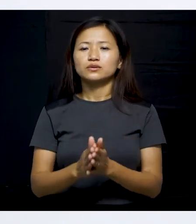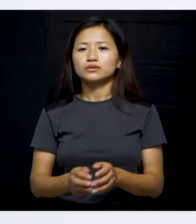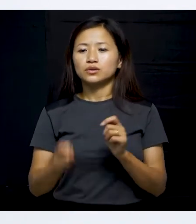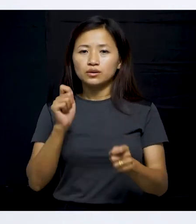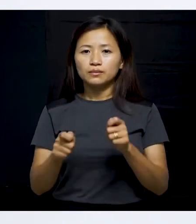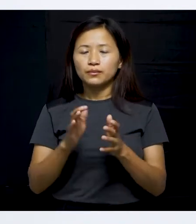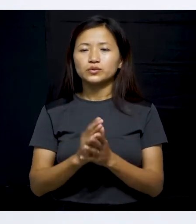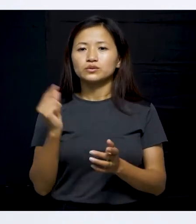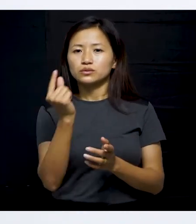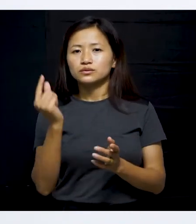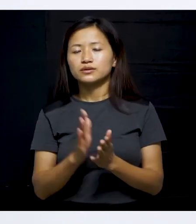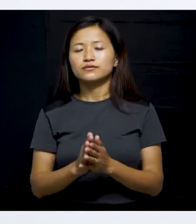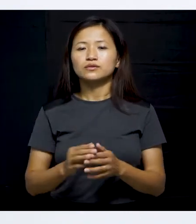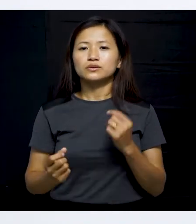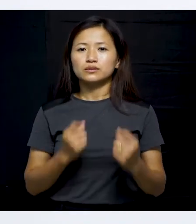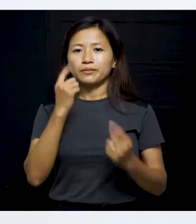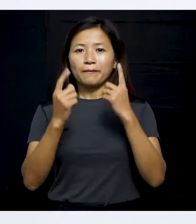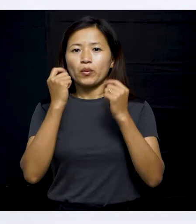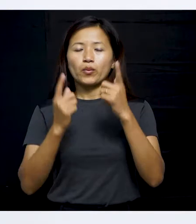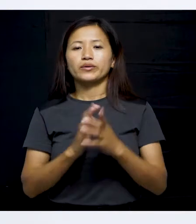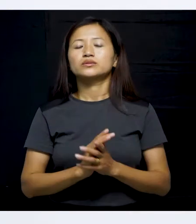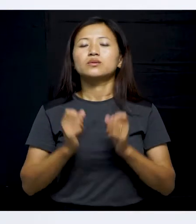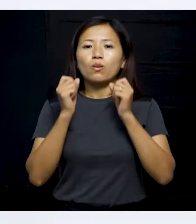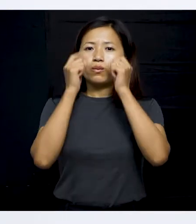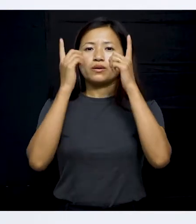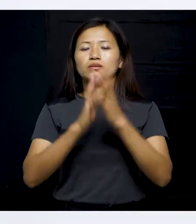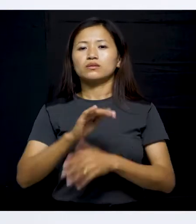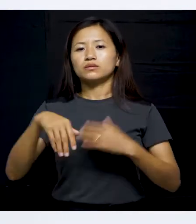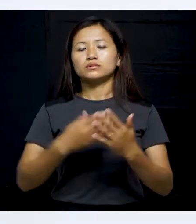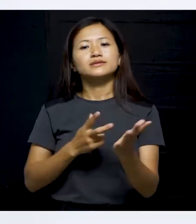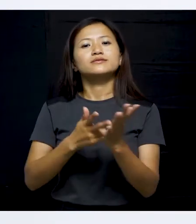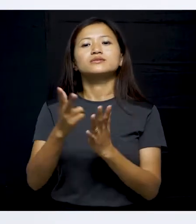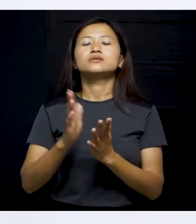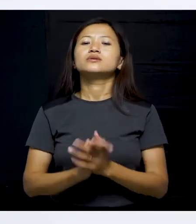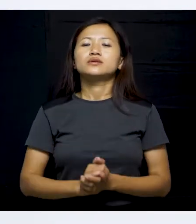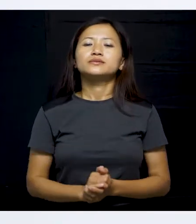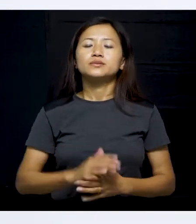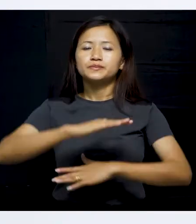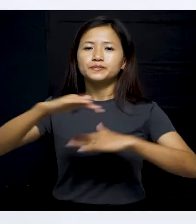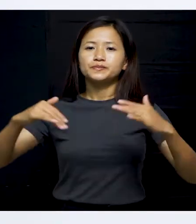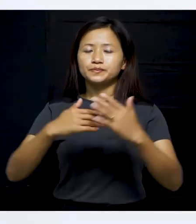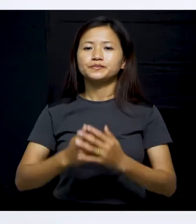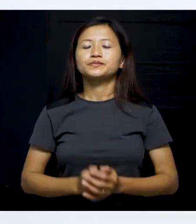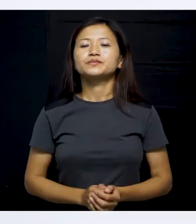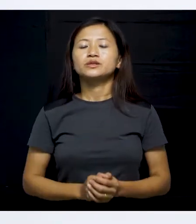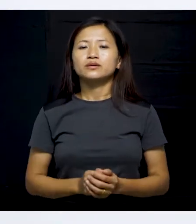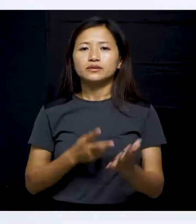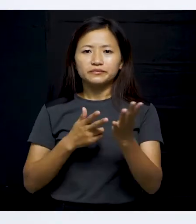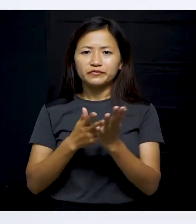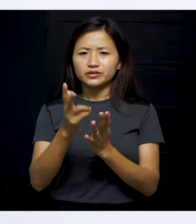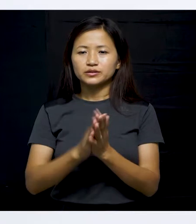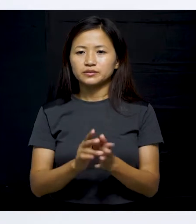the villages. They used to play this log drum, they beat this log drum, and they alarm the whole village. In that way, the village can